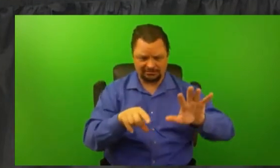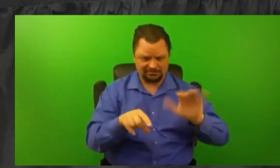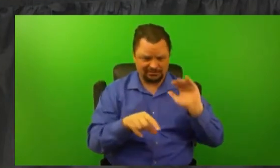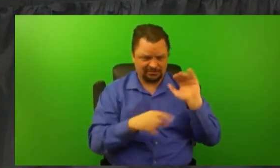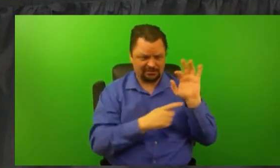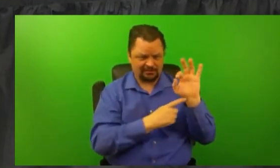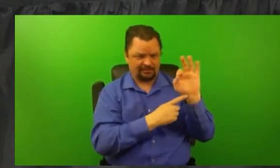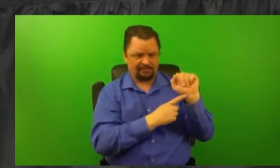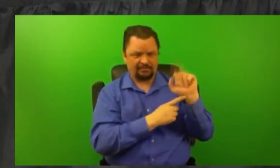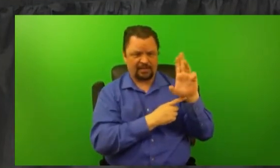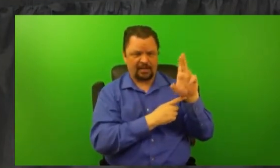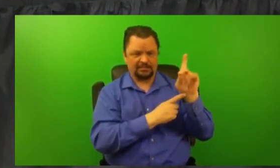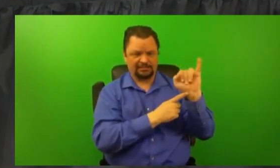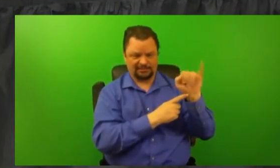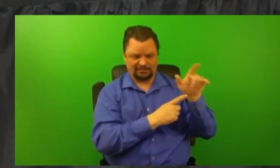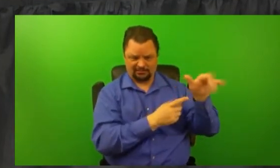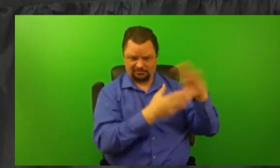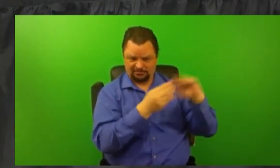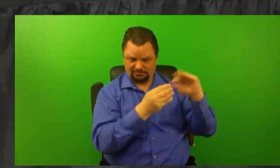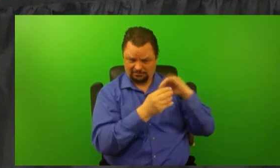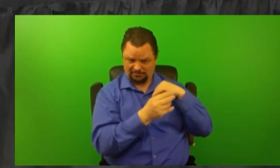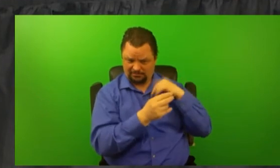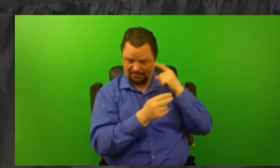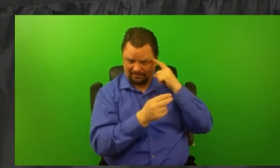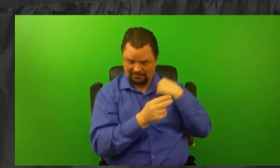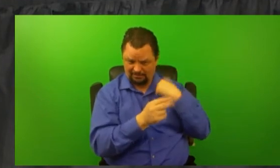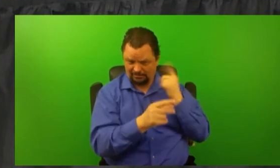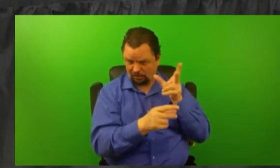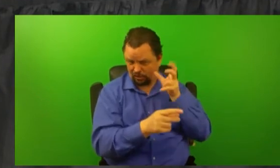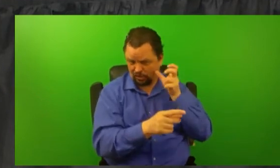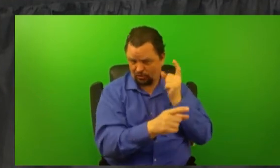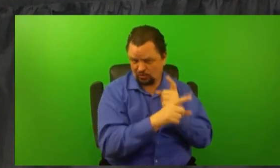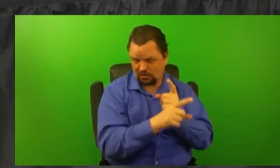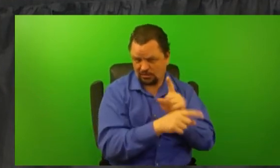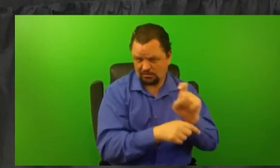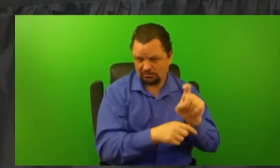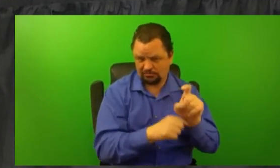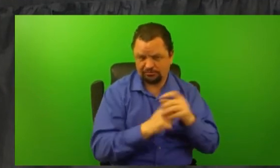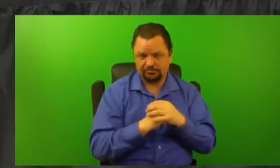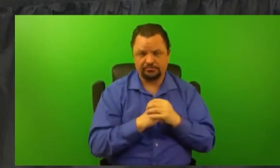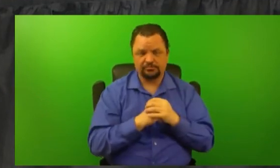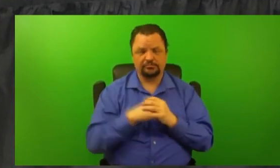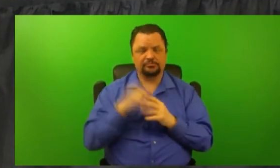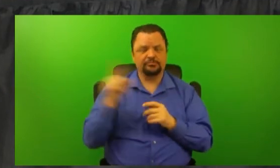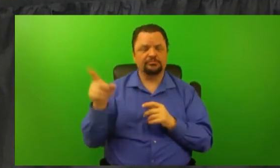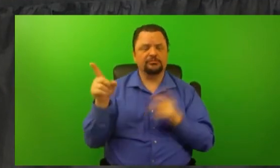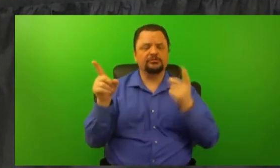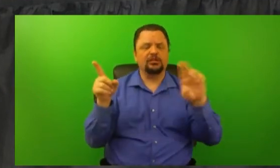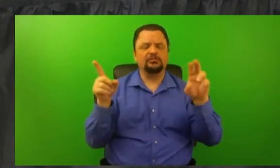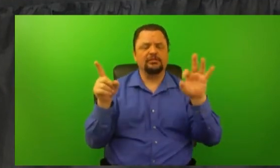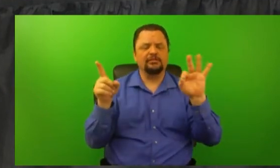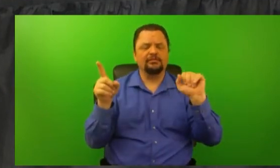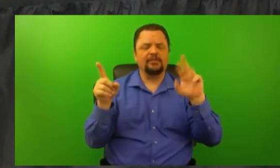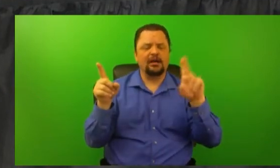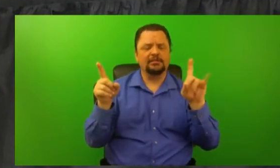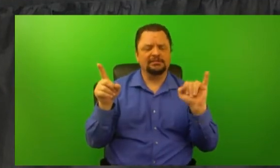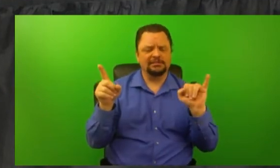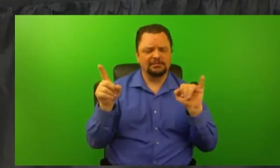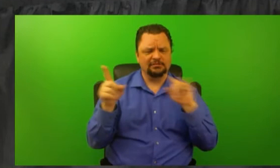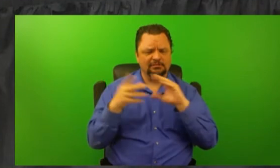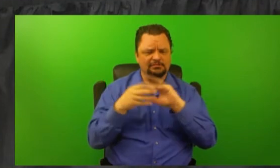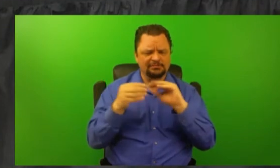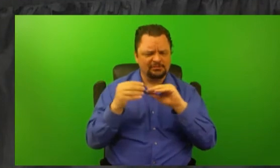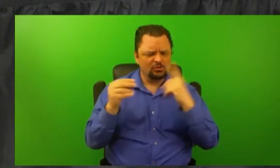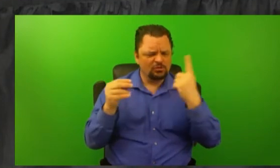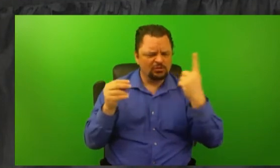Yeah, and Yes? Dr. Terbush, We if have I a may. comment from someone in the room about that? I saw a hand raised. Yes,